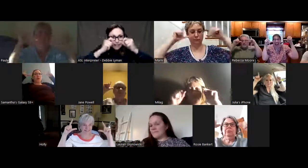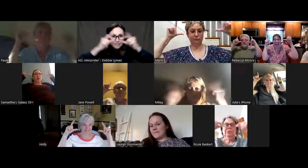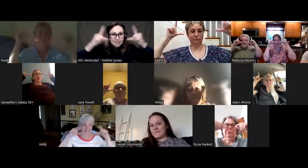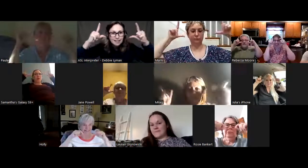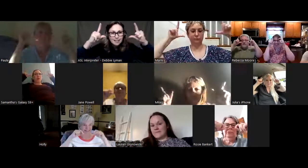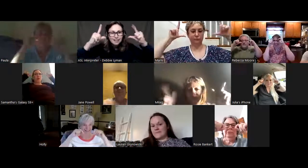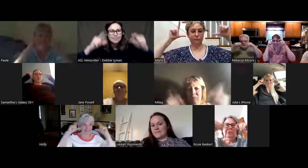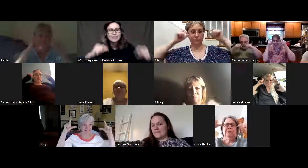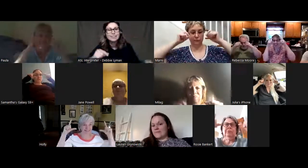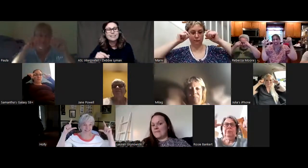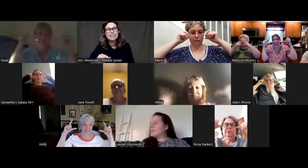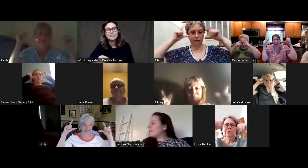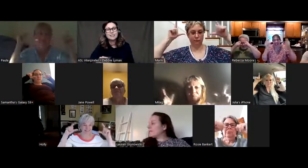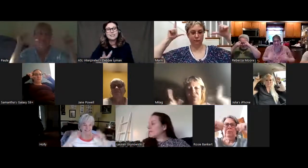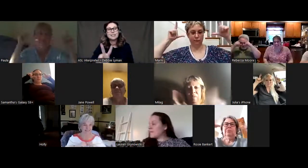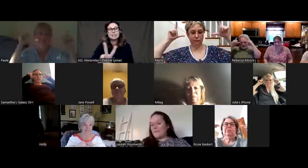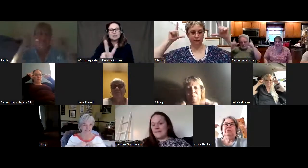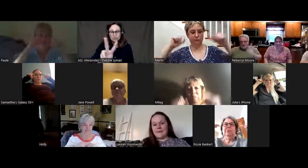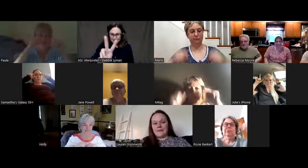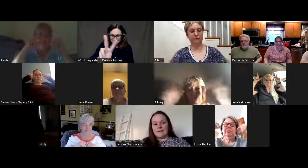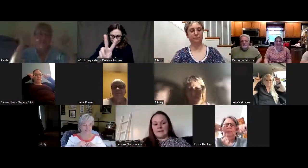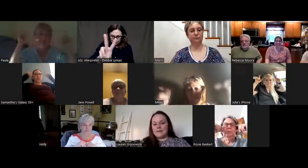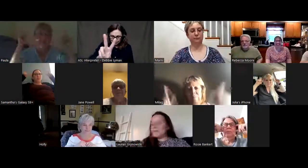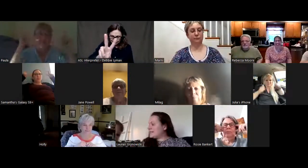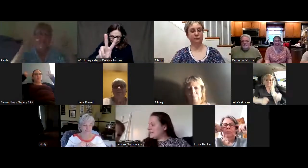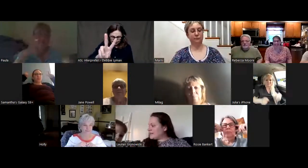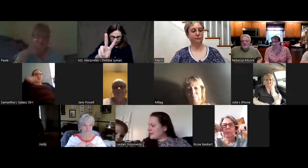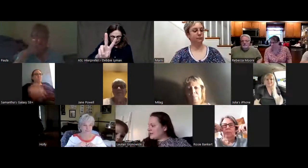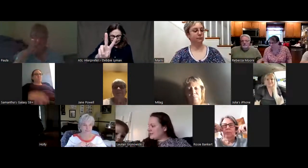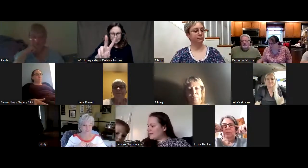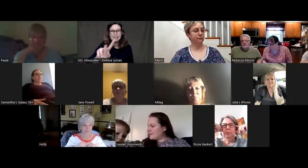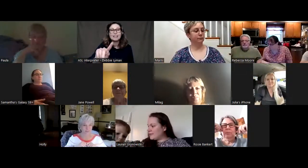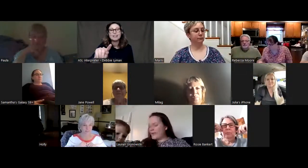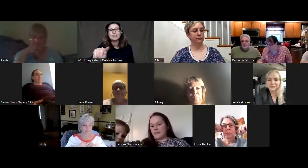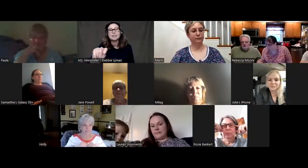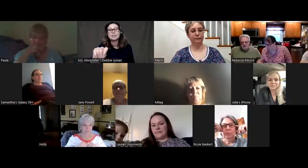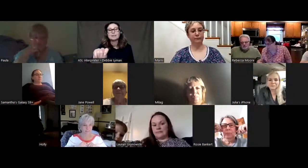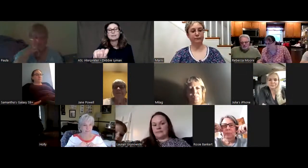L, X to L. That's very good. Number 2.